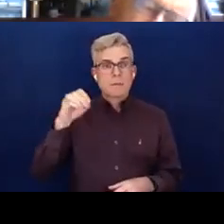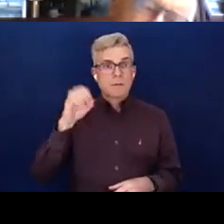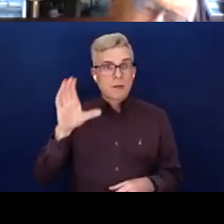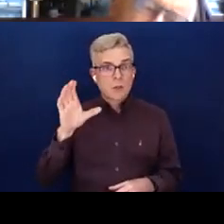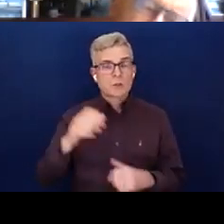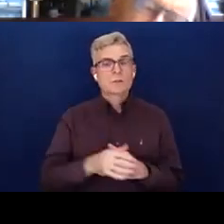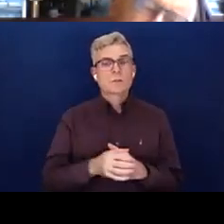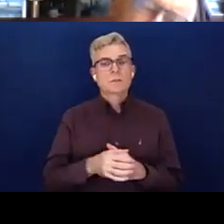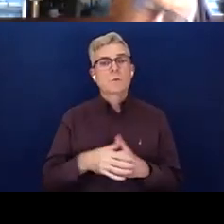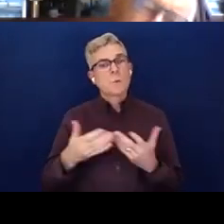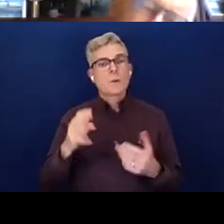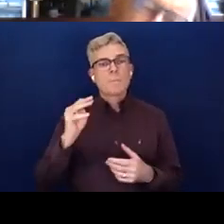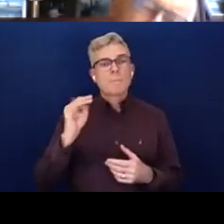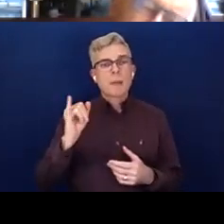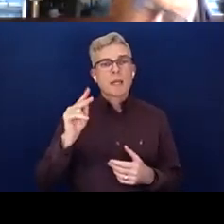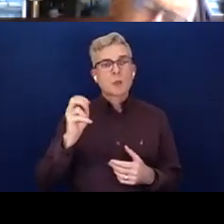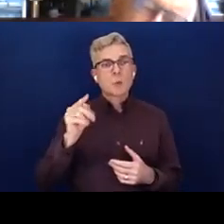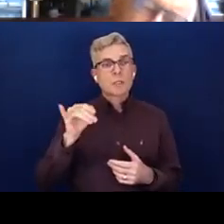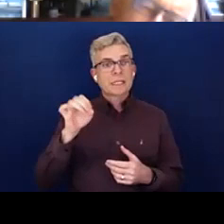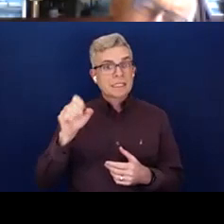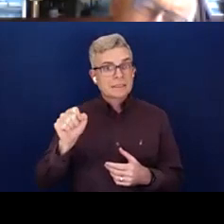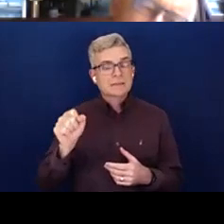may have living situations